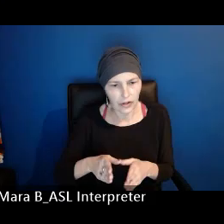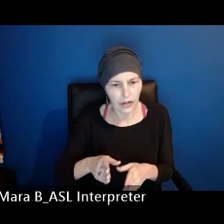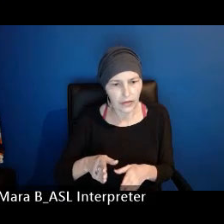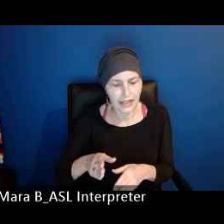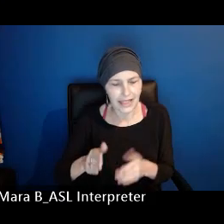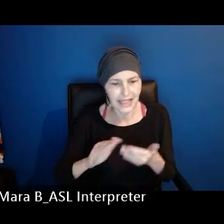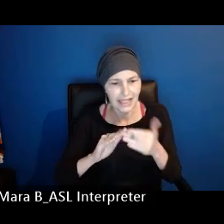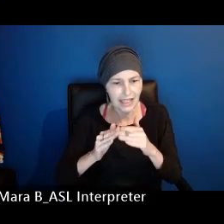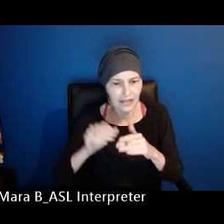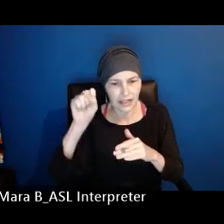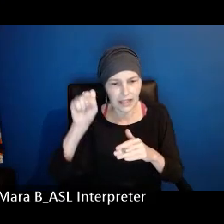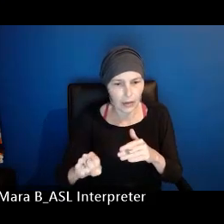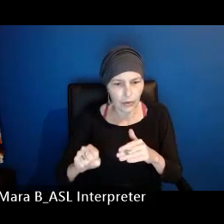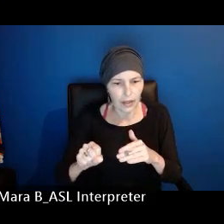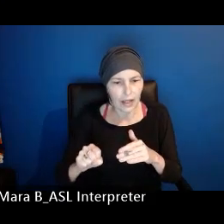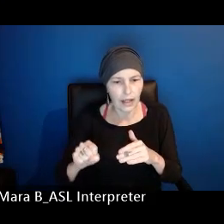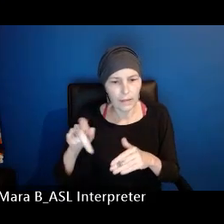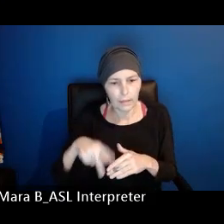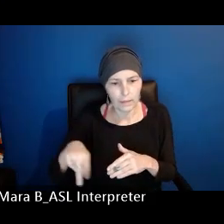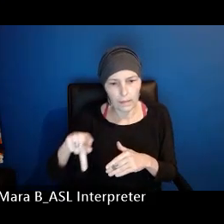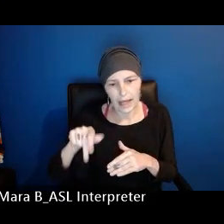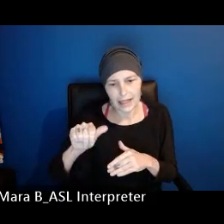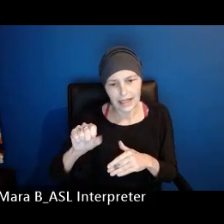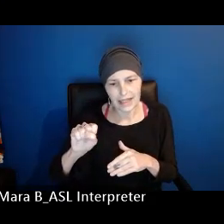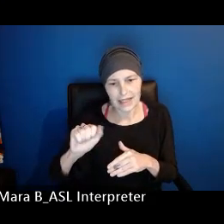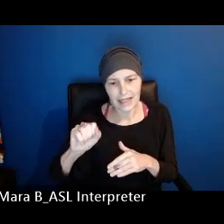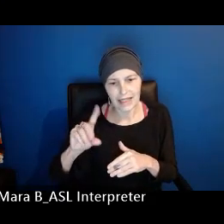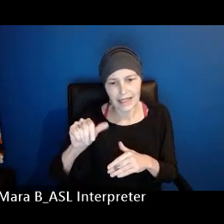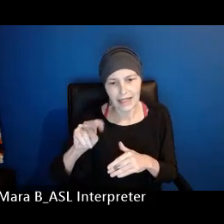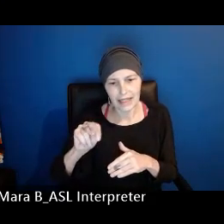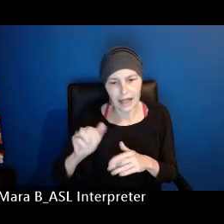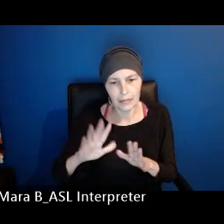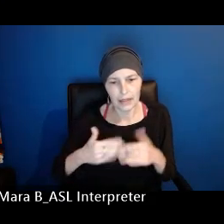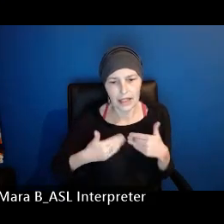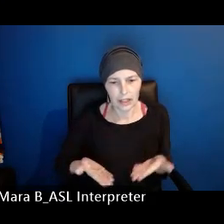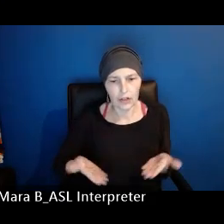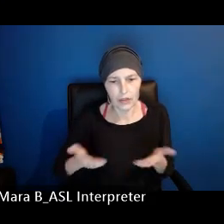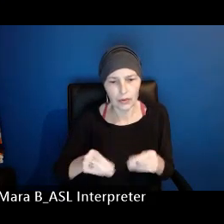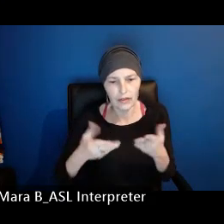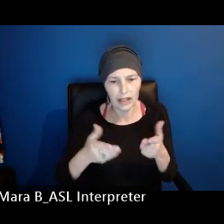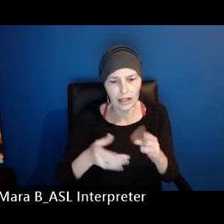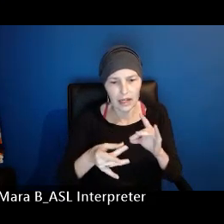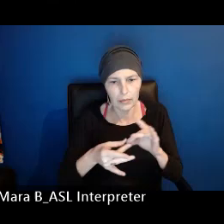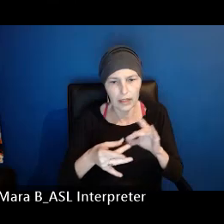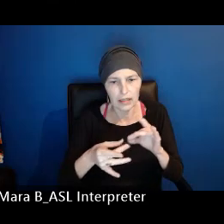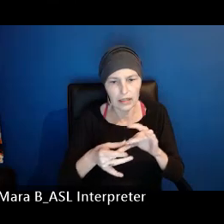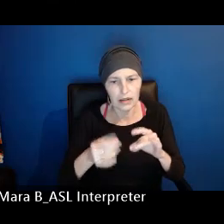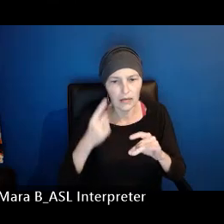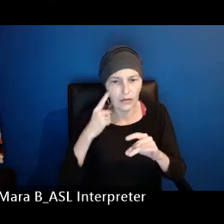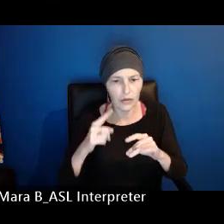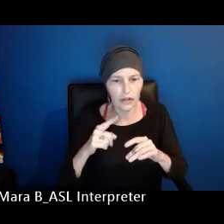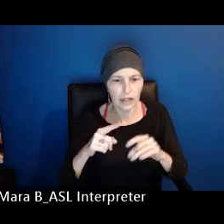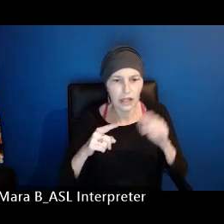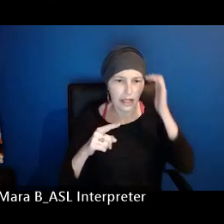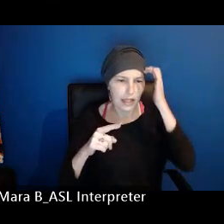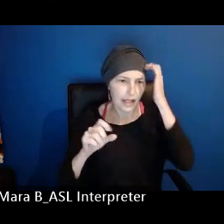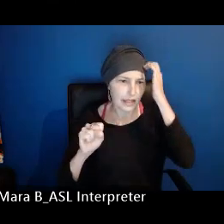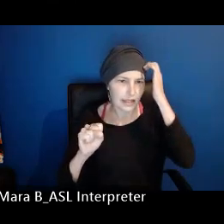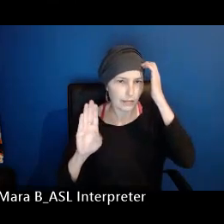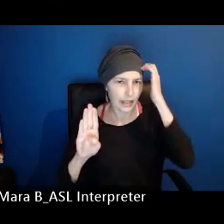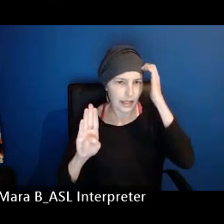I am here to provide comments from the city in regards to the implementation of SB 1221